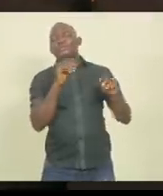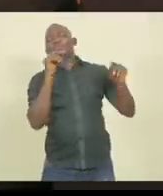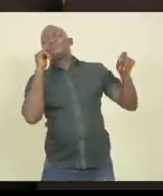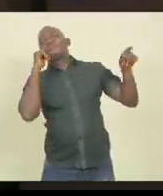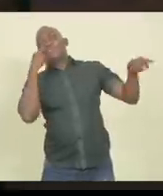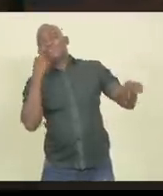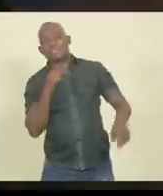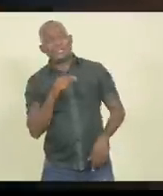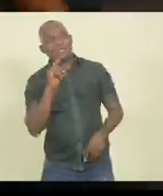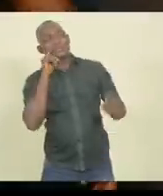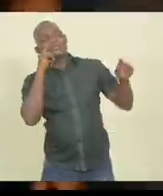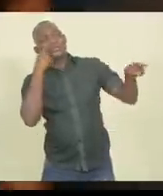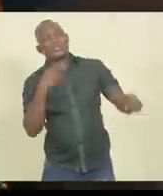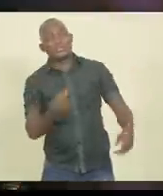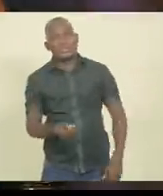Kabi.